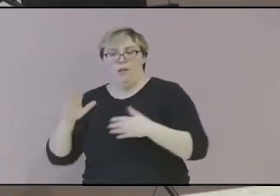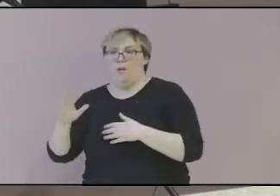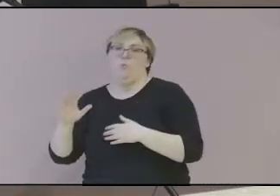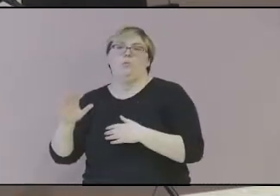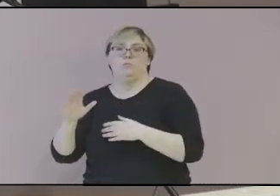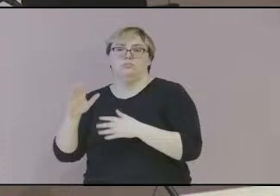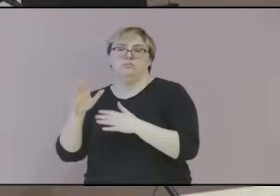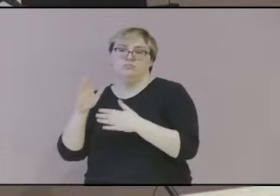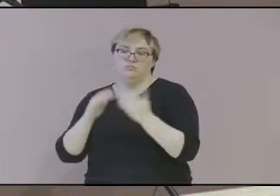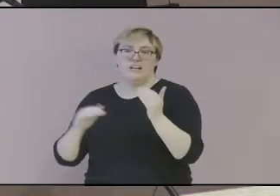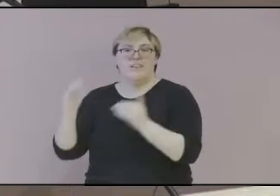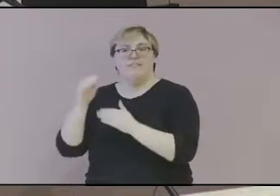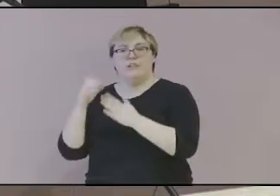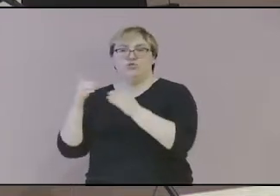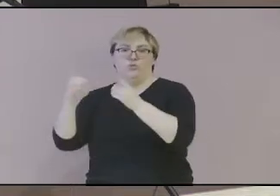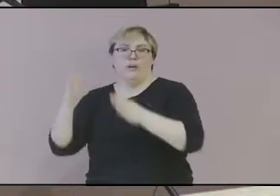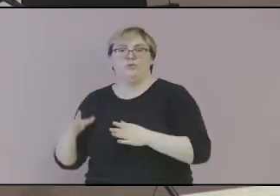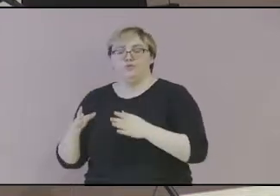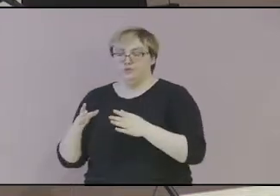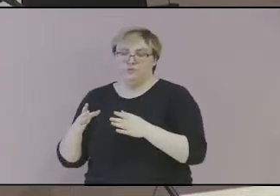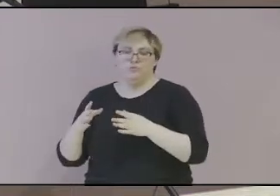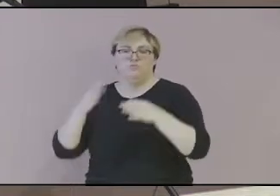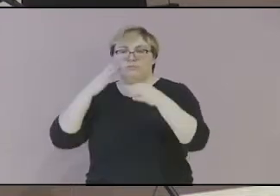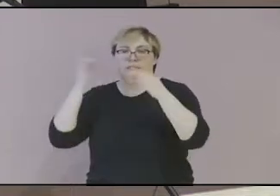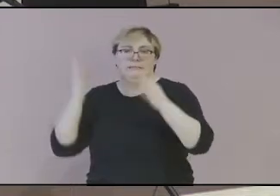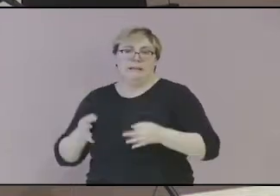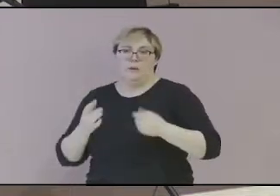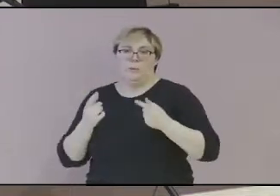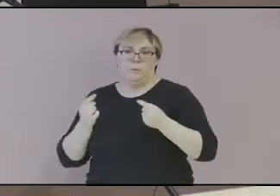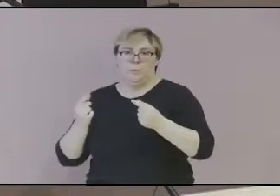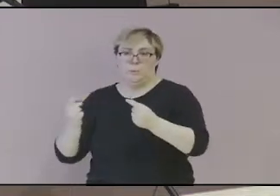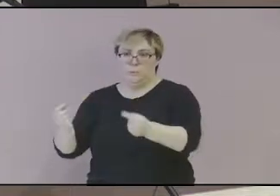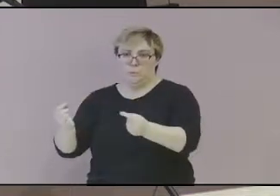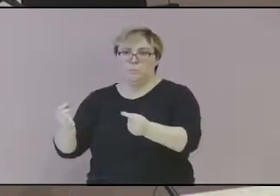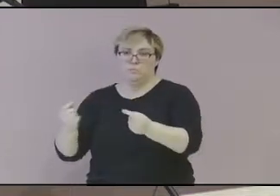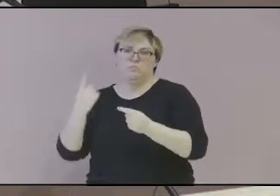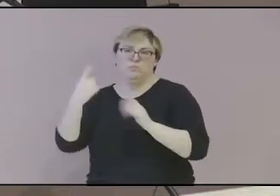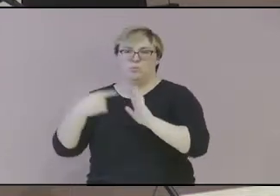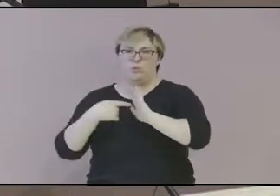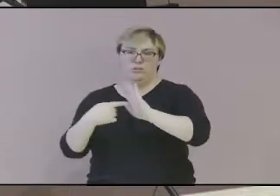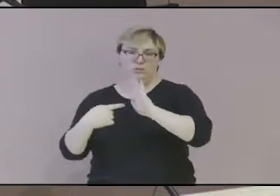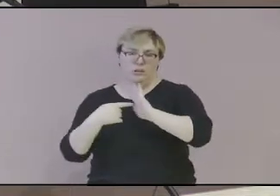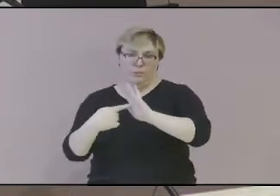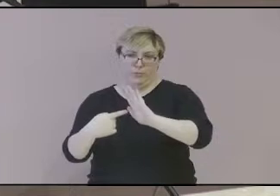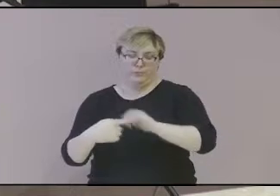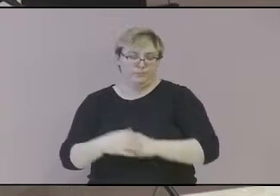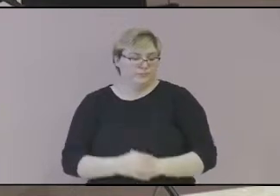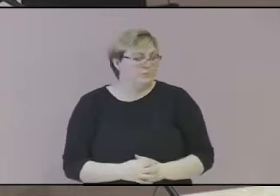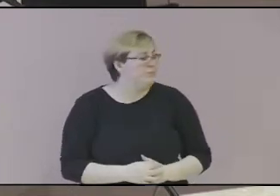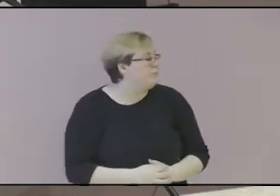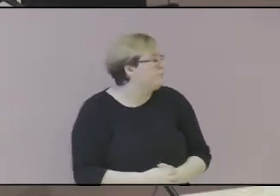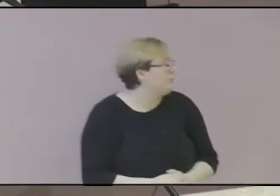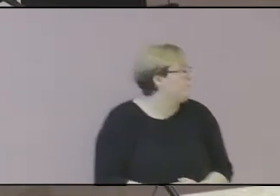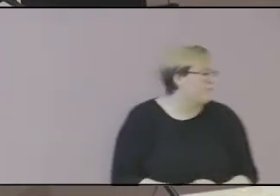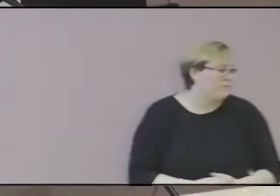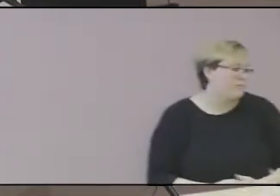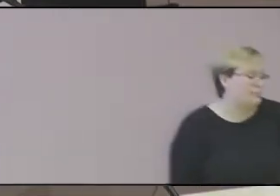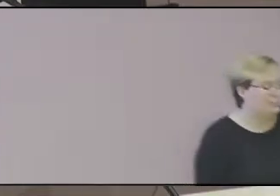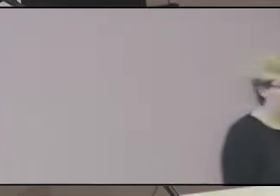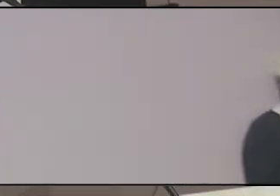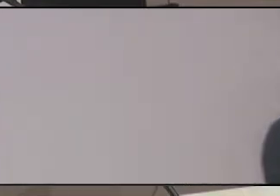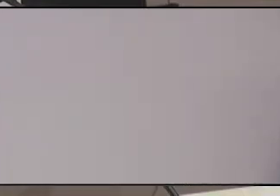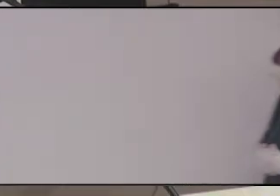with true physiologic futility. That's just one example. Shortages of oxygen concentrators